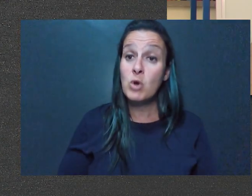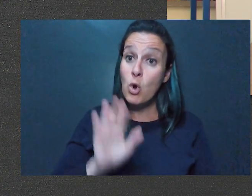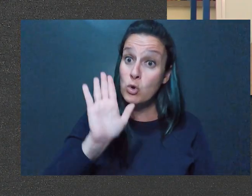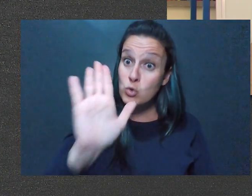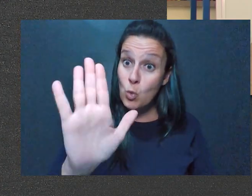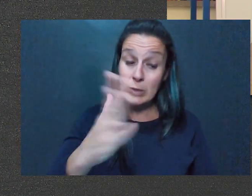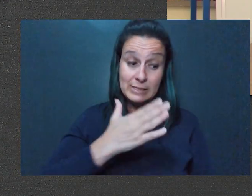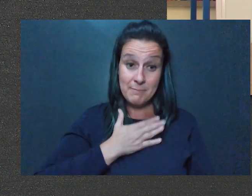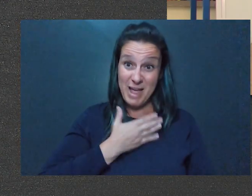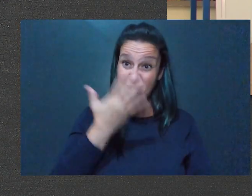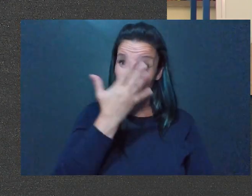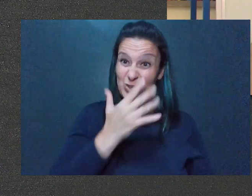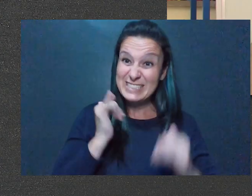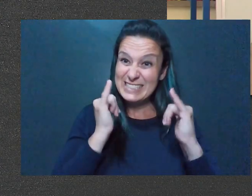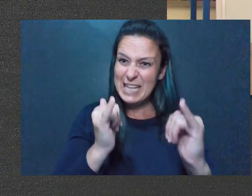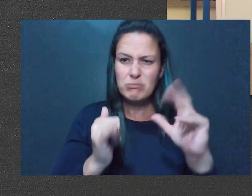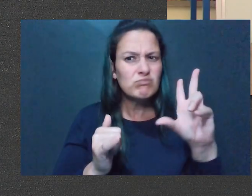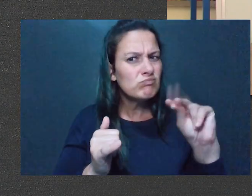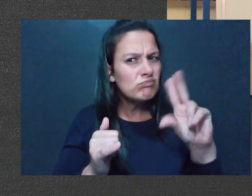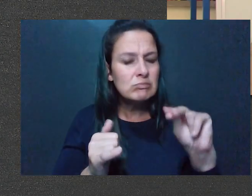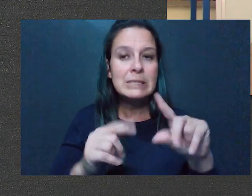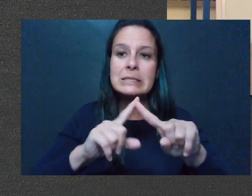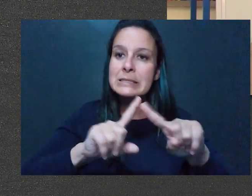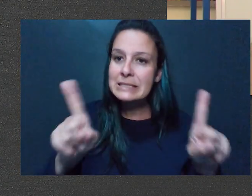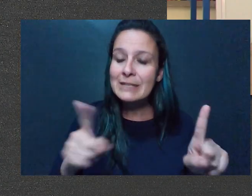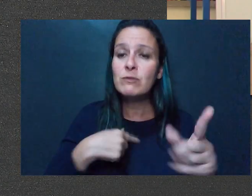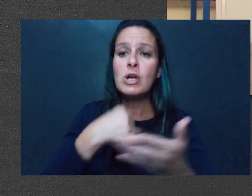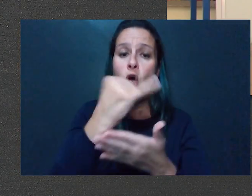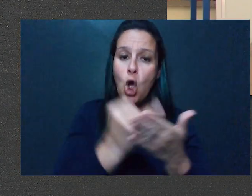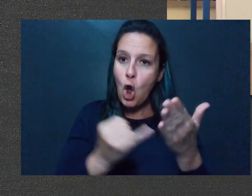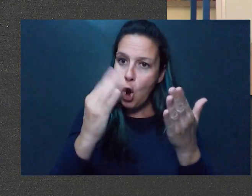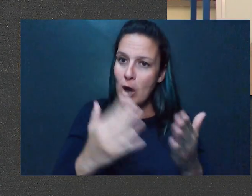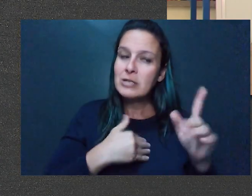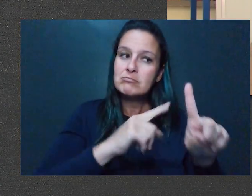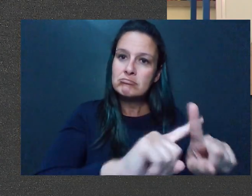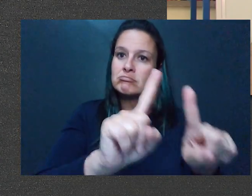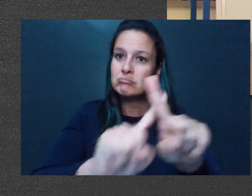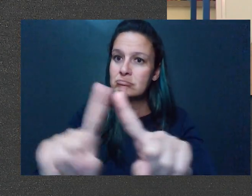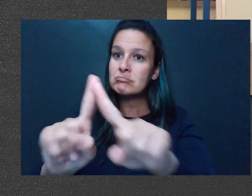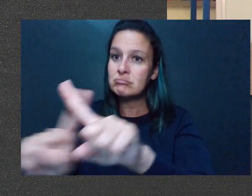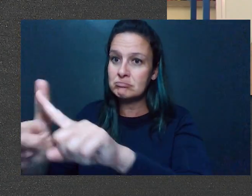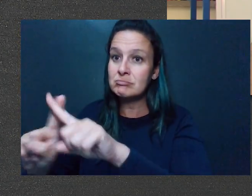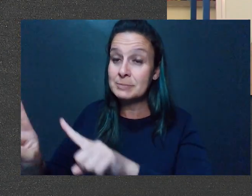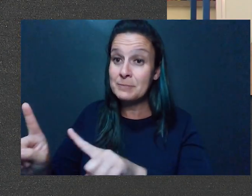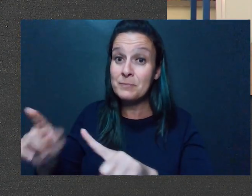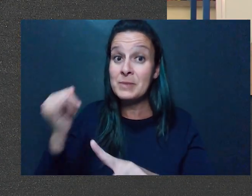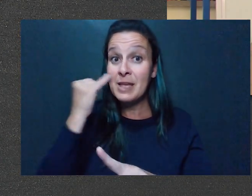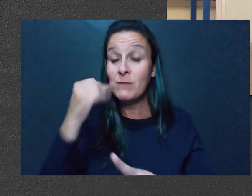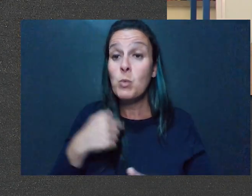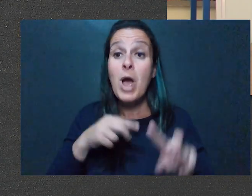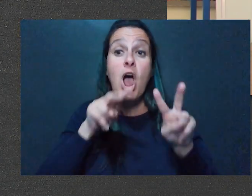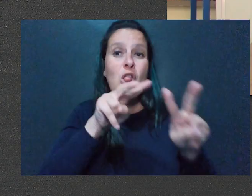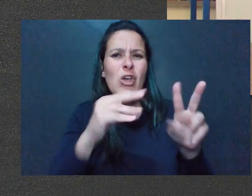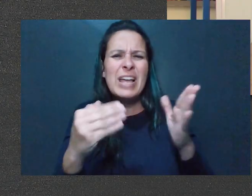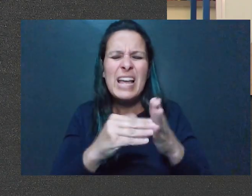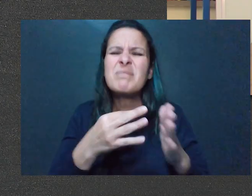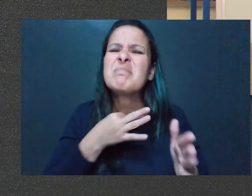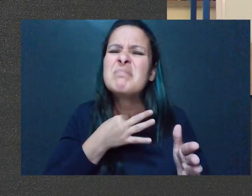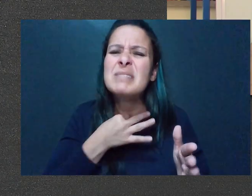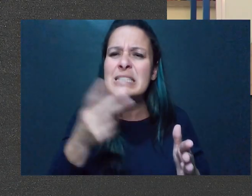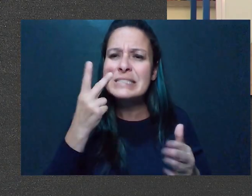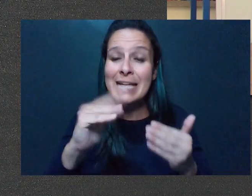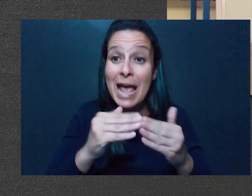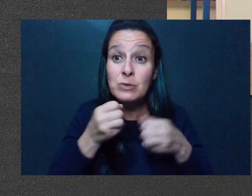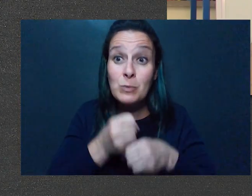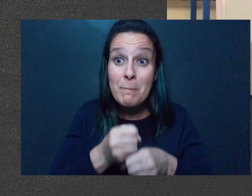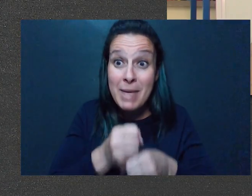different than mine, and that's okay, because you're an artist and you can make them look however you want. But if you need to look again and see how to make this stuff, you can look